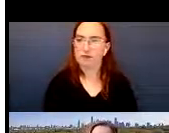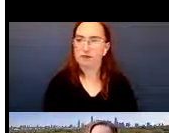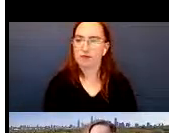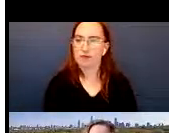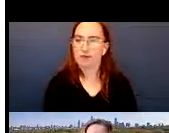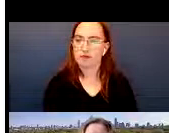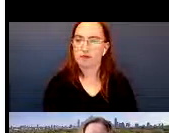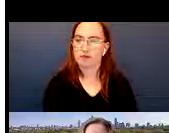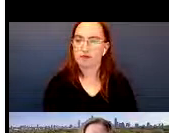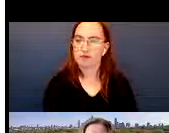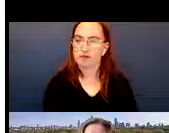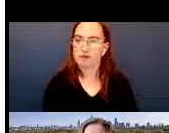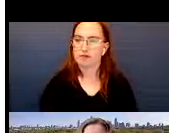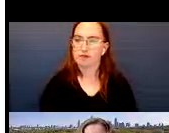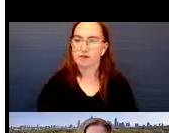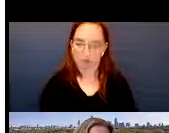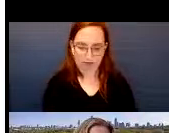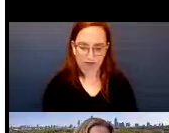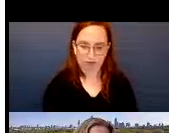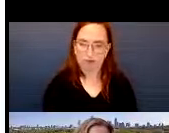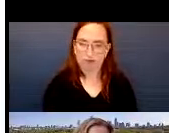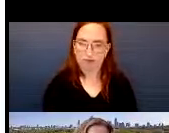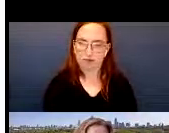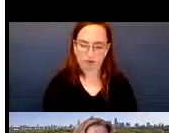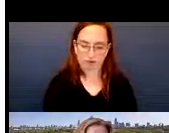the amenities, so on.